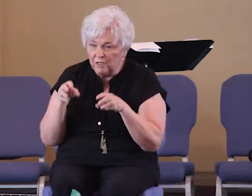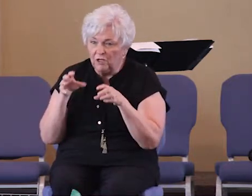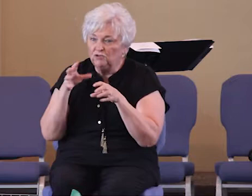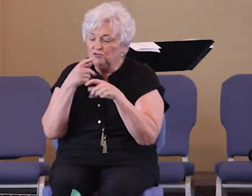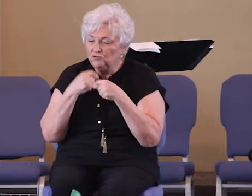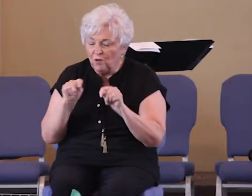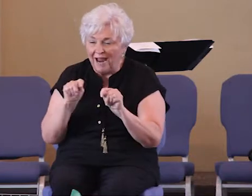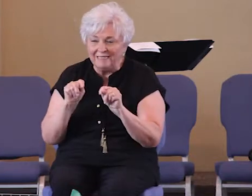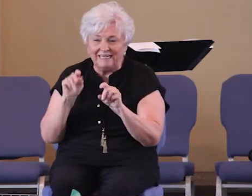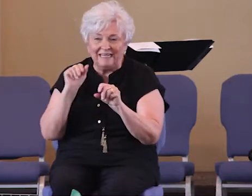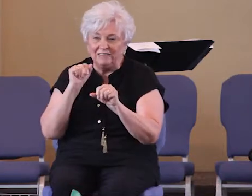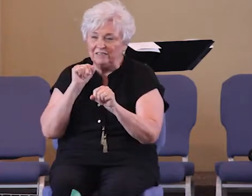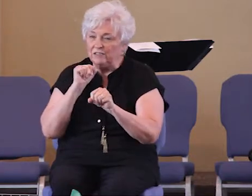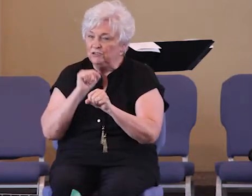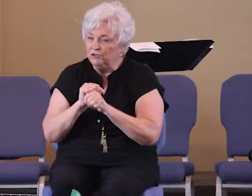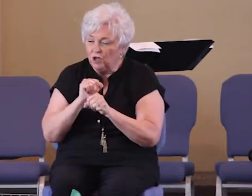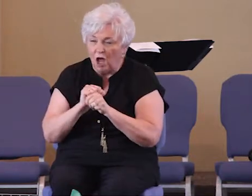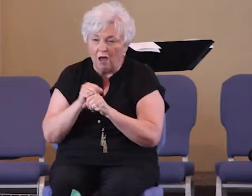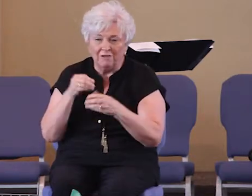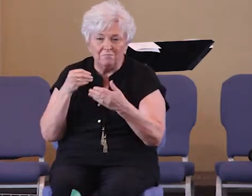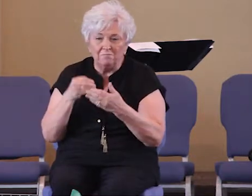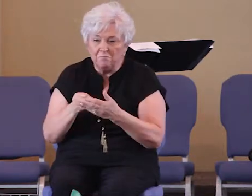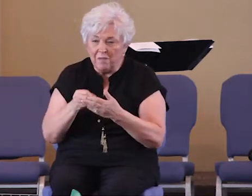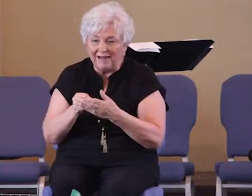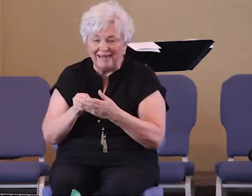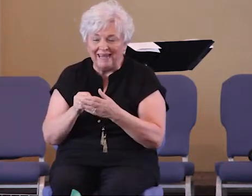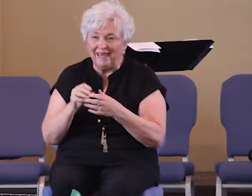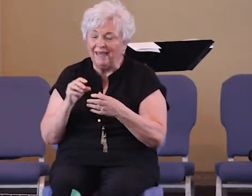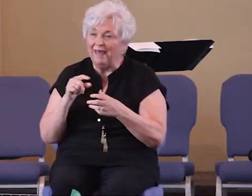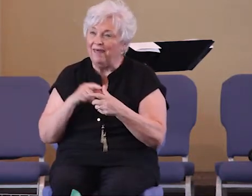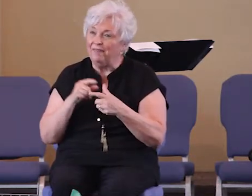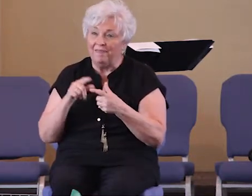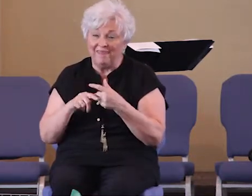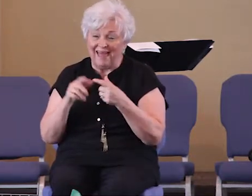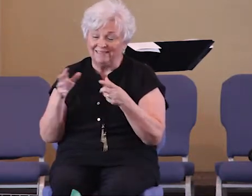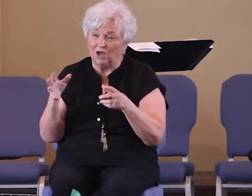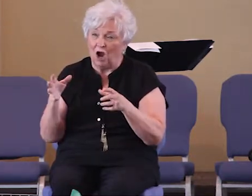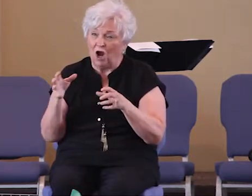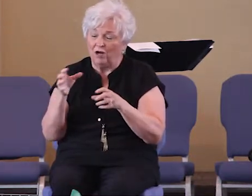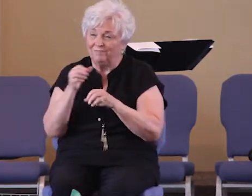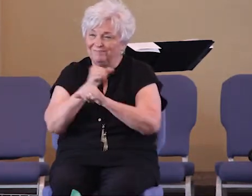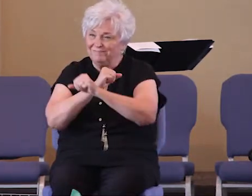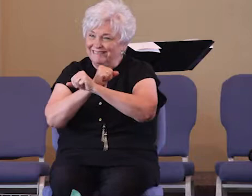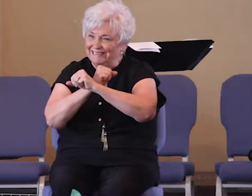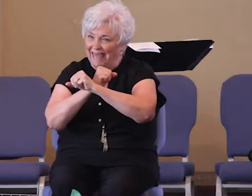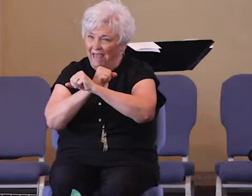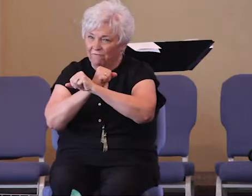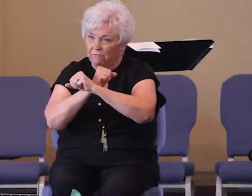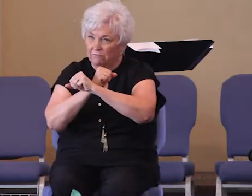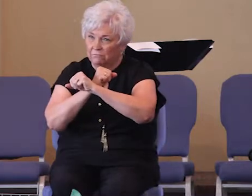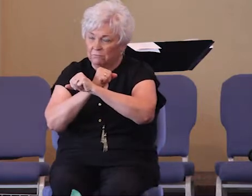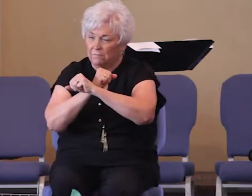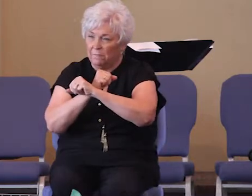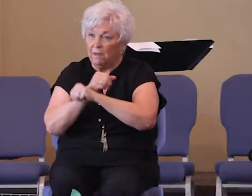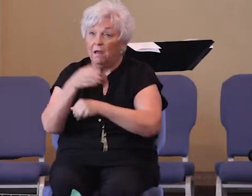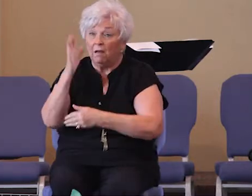captor. God says, when you pursue me, you'll be free.